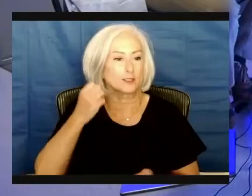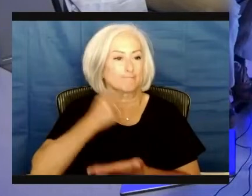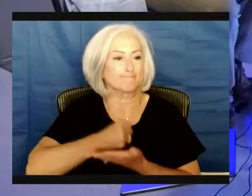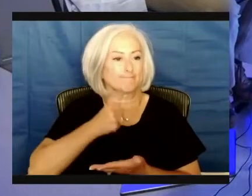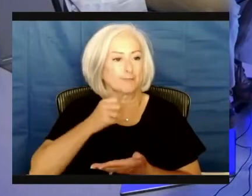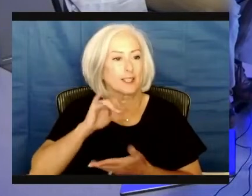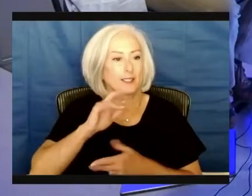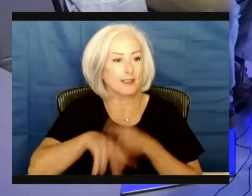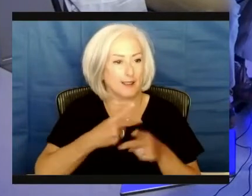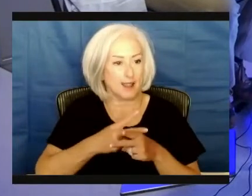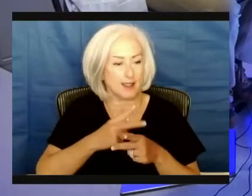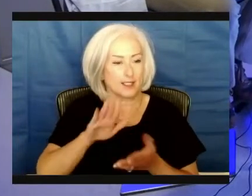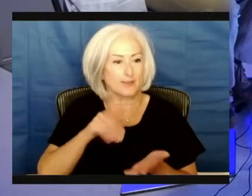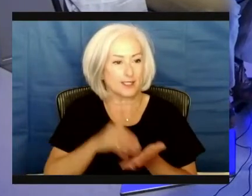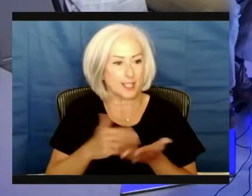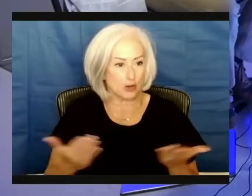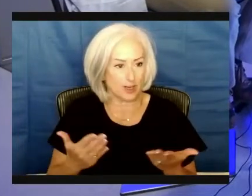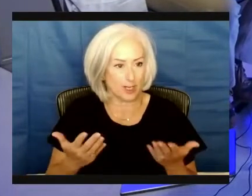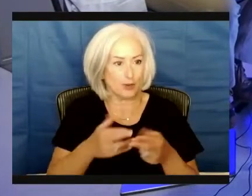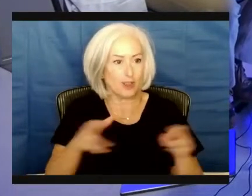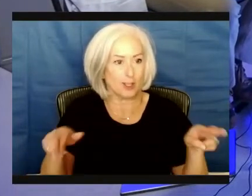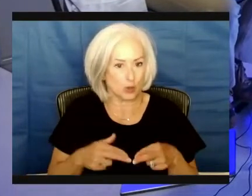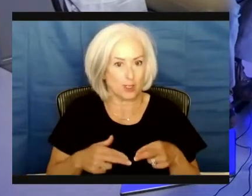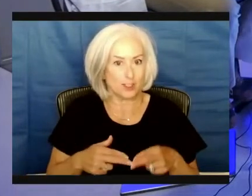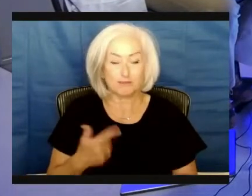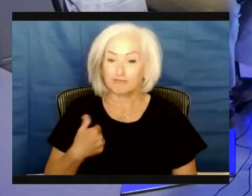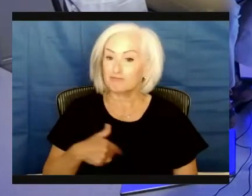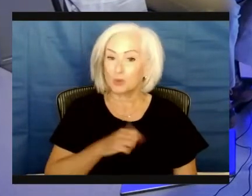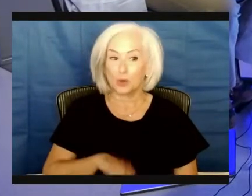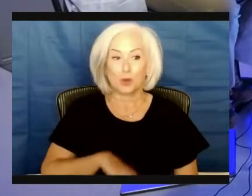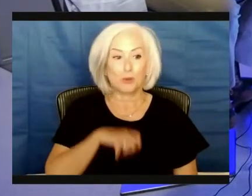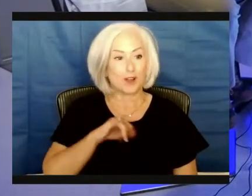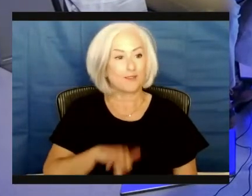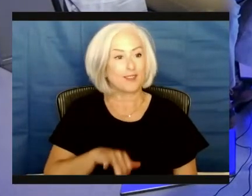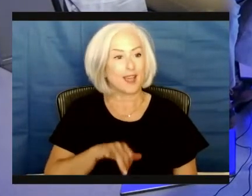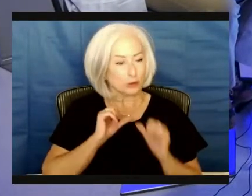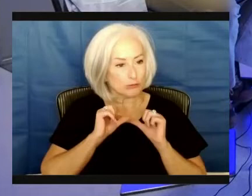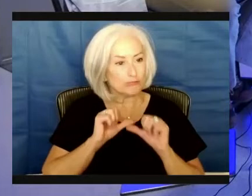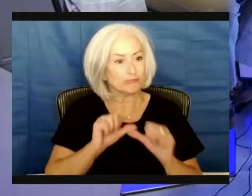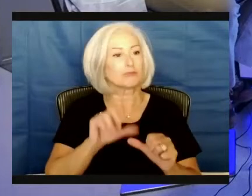think we're all proud of it, guys. We work hard to maintain that, right? Of course. Absolutely. Any thoughts?